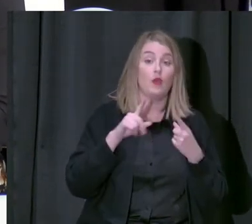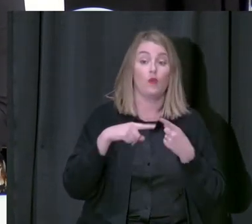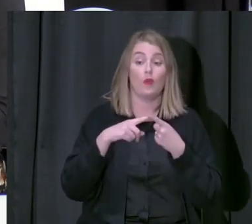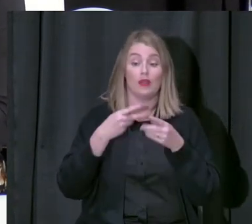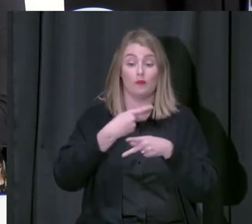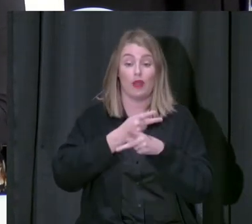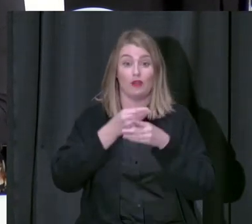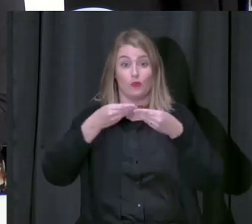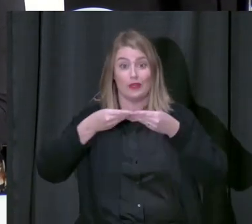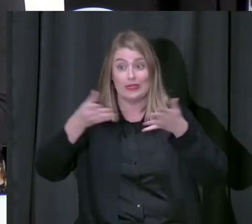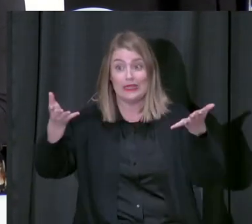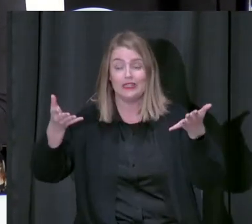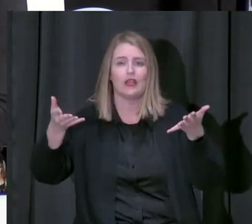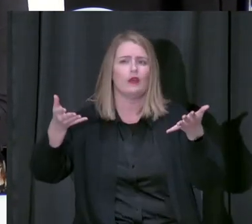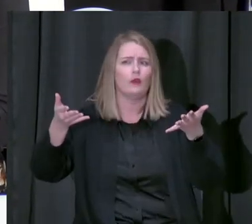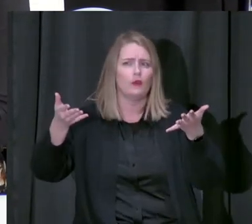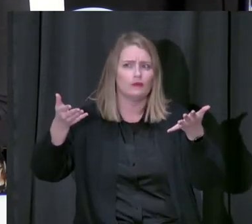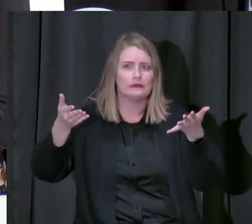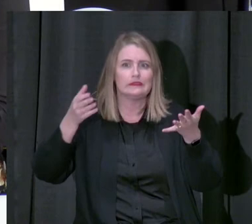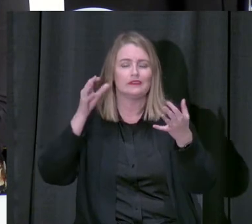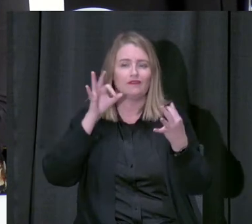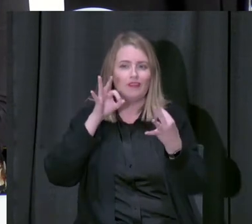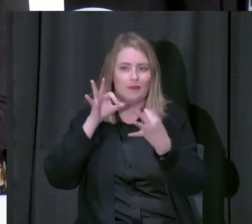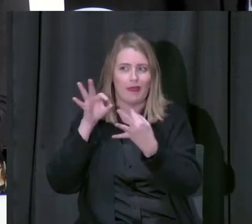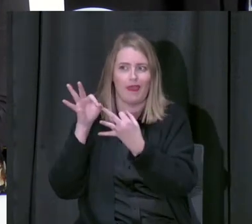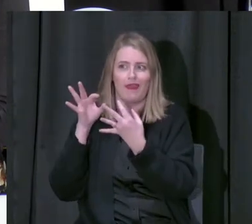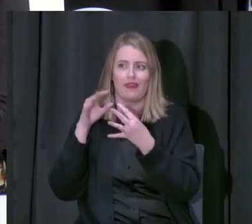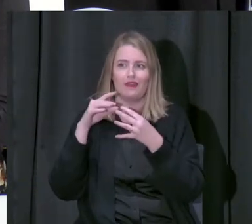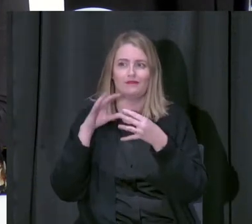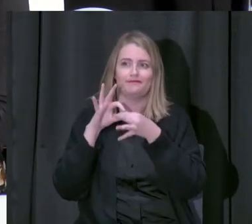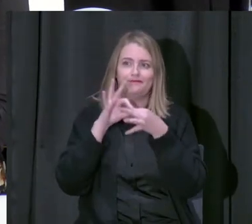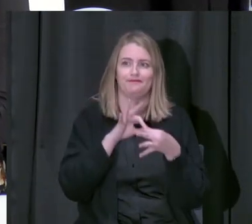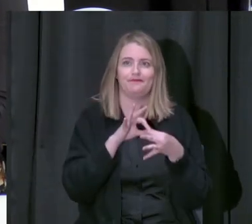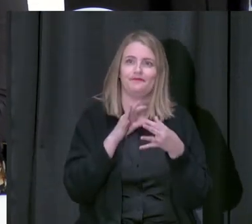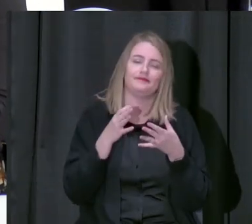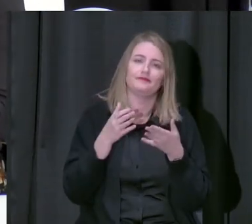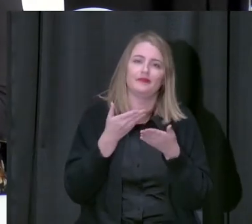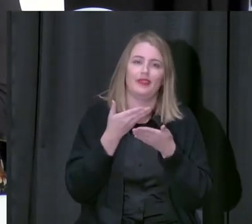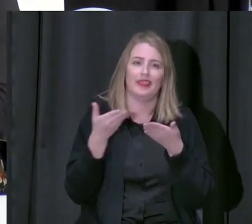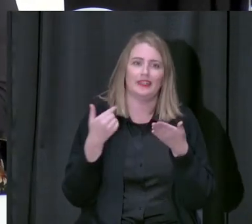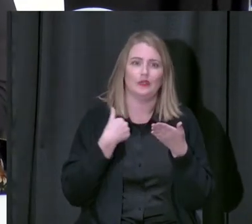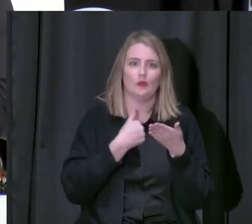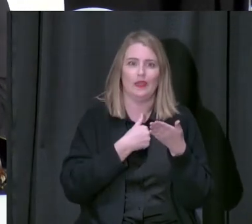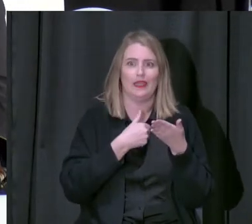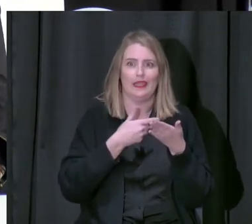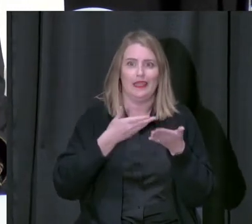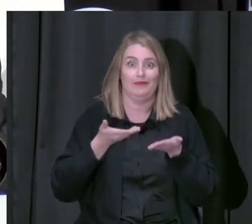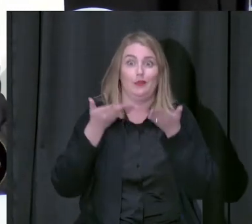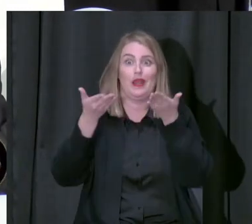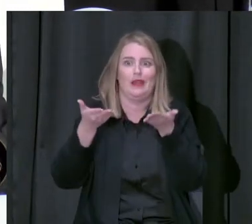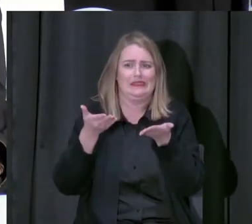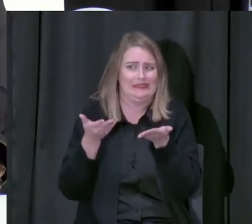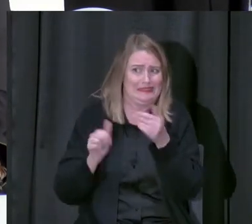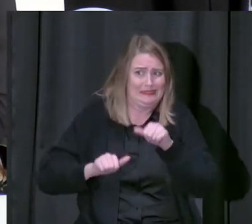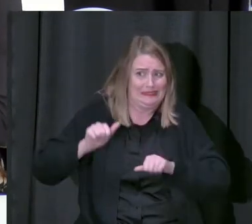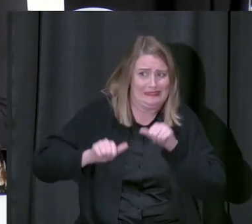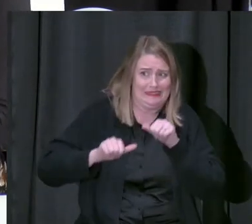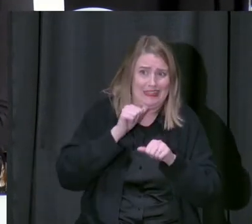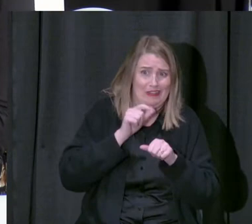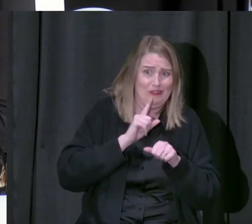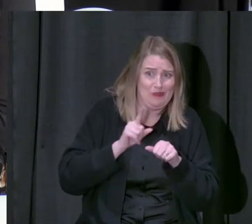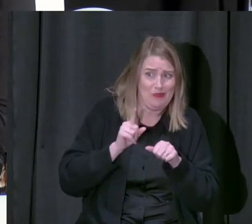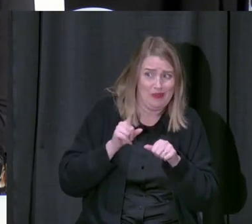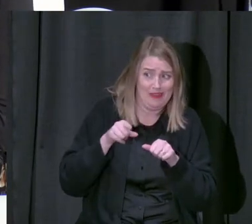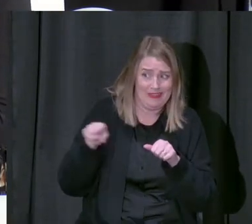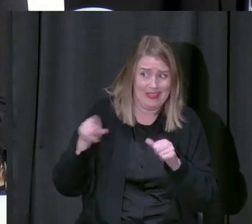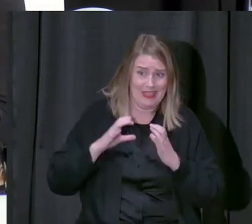and how we get the feedback on, you know, things that we put out there, because we're not always certain that it's going to land with customers,